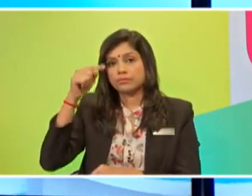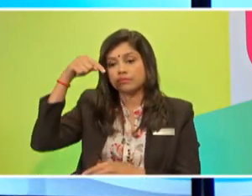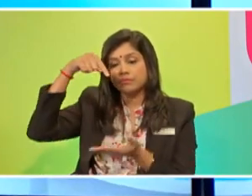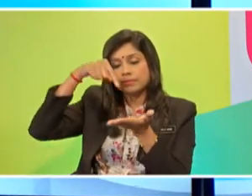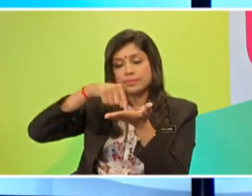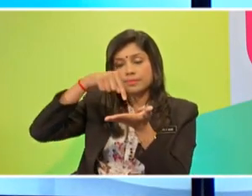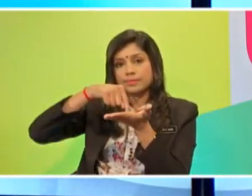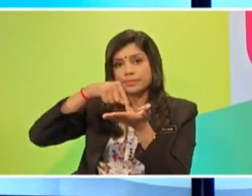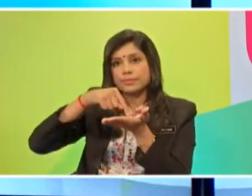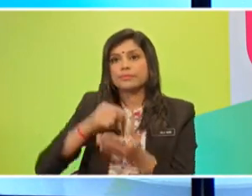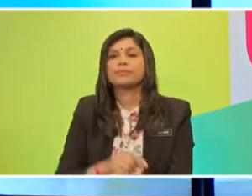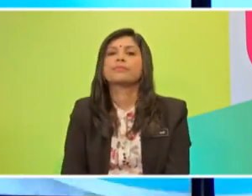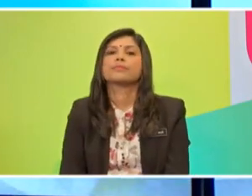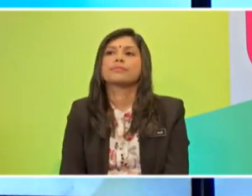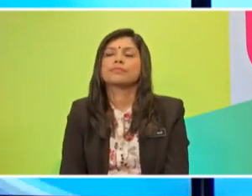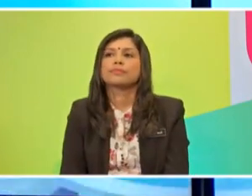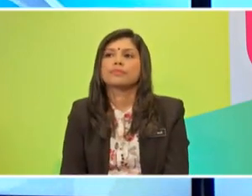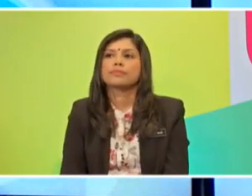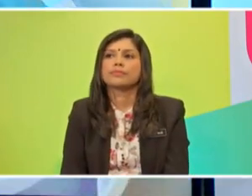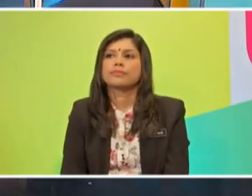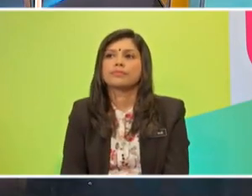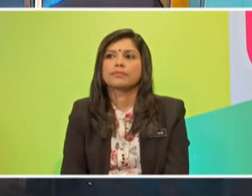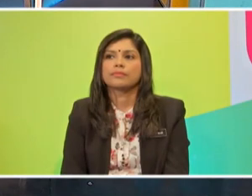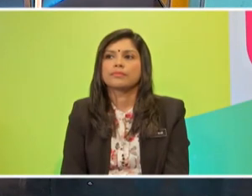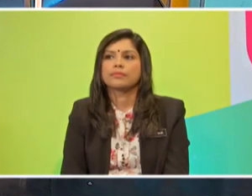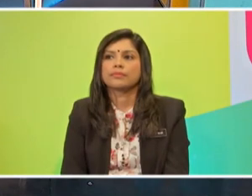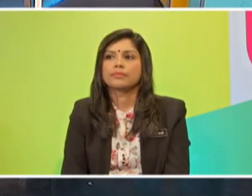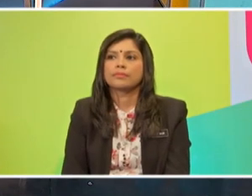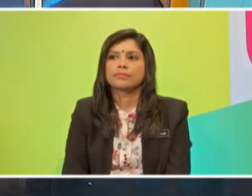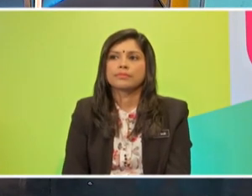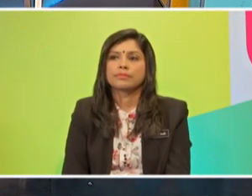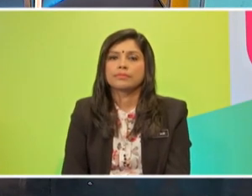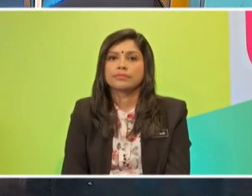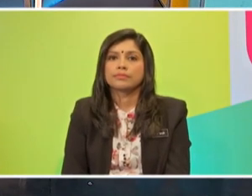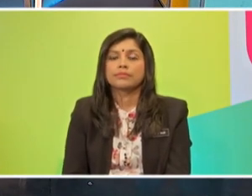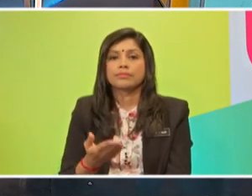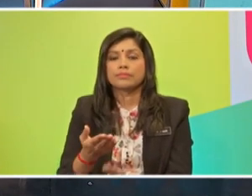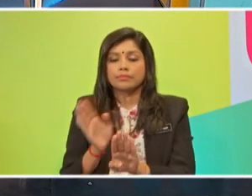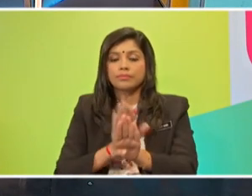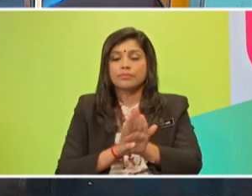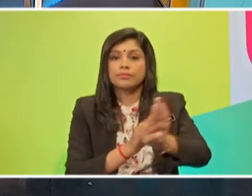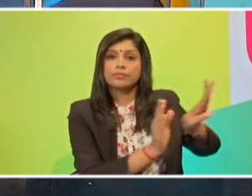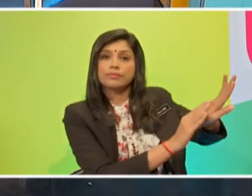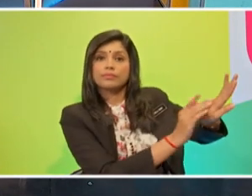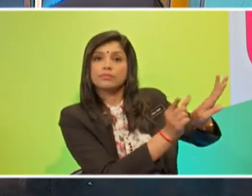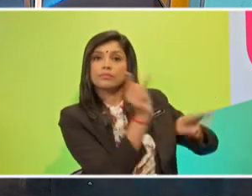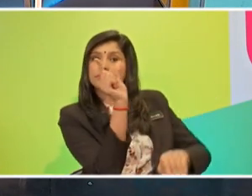Okay. Okay, and we fasten it at the back of the paper. Here. So, I have to...